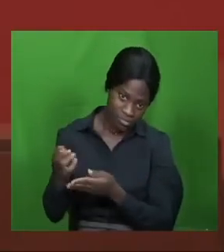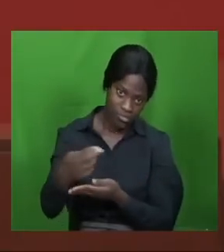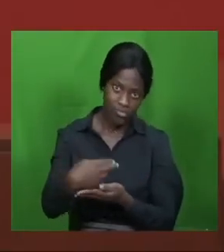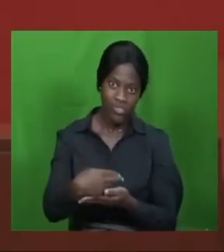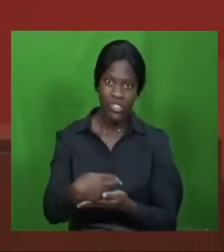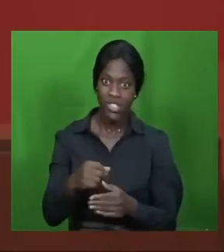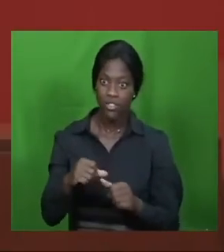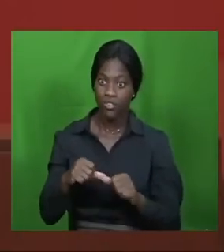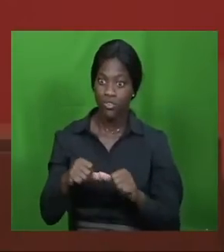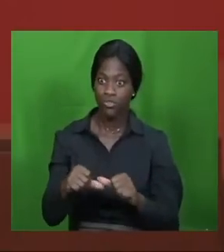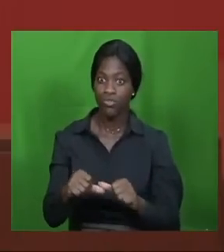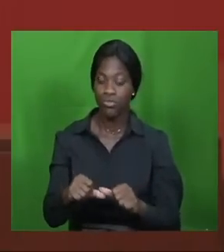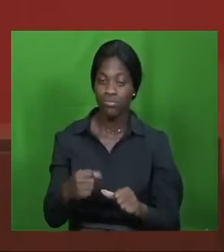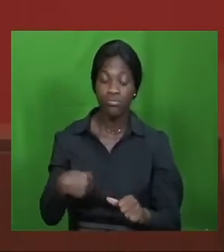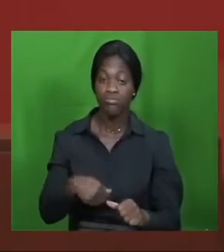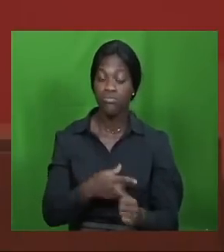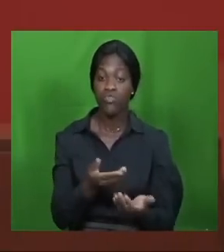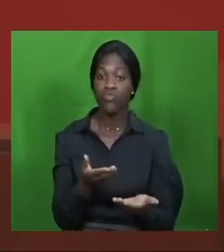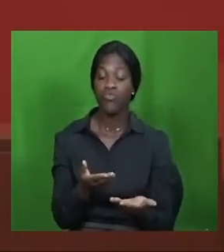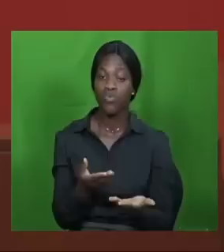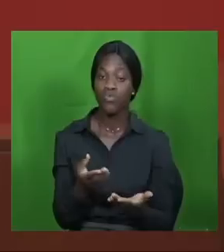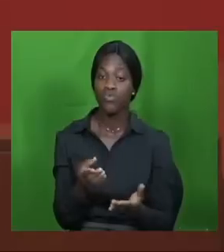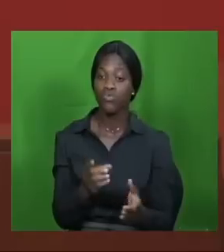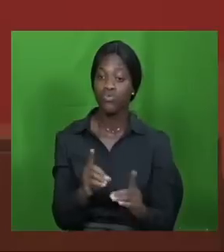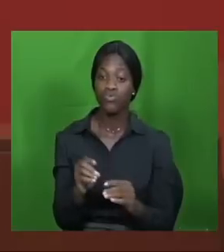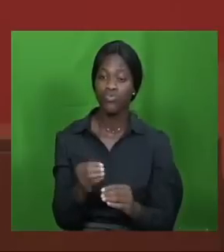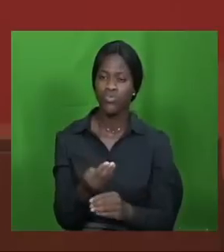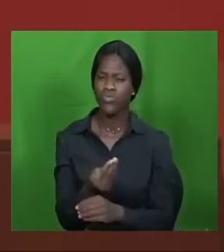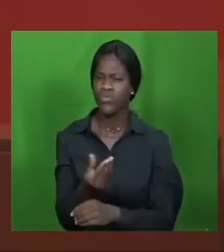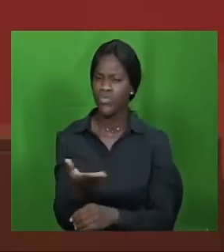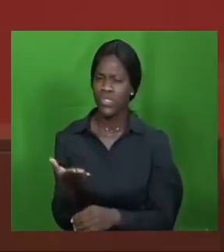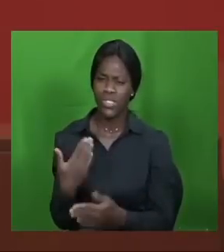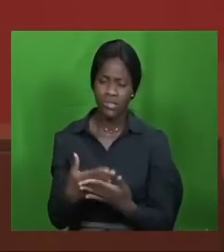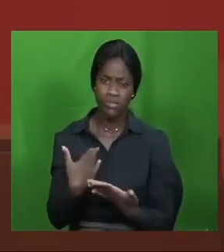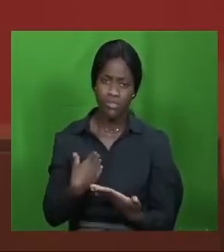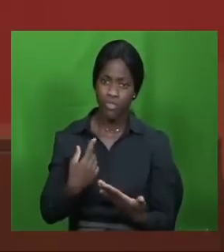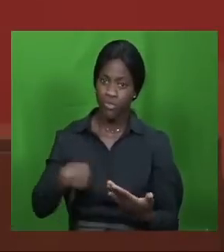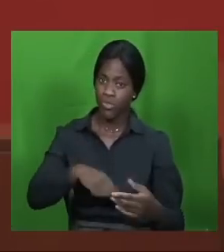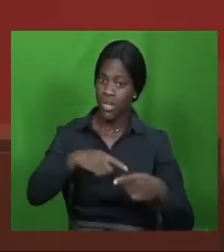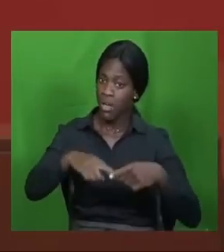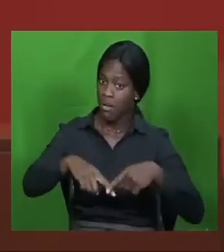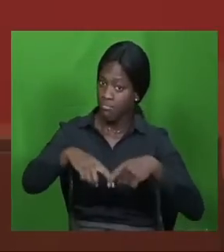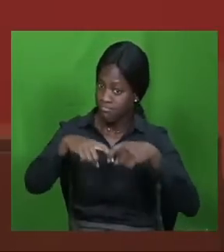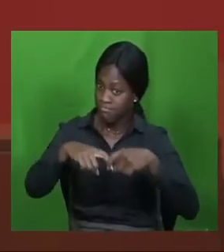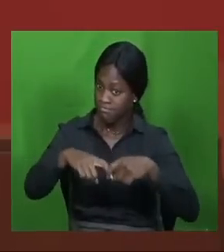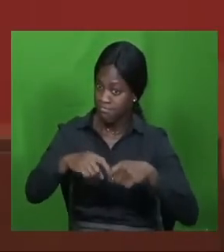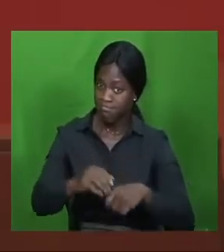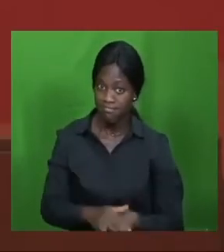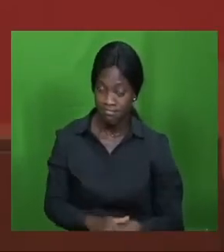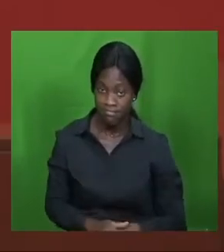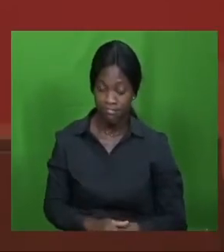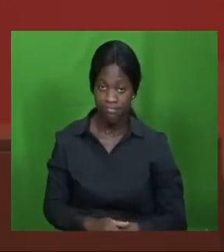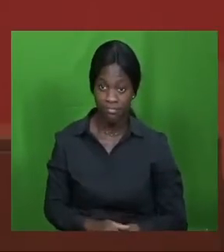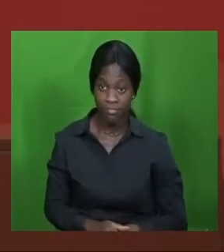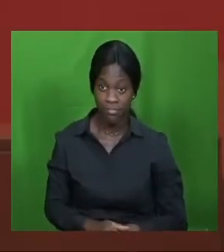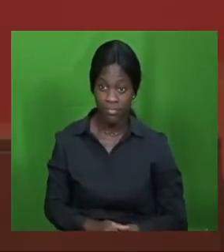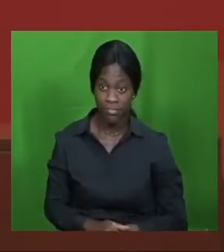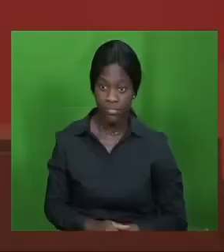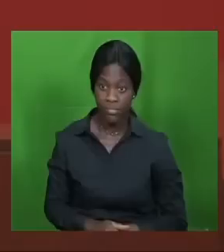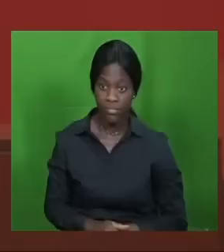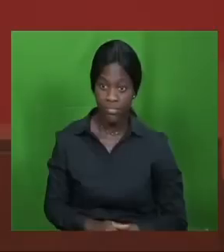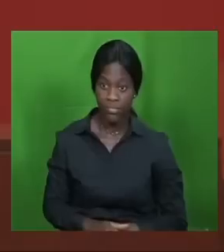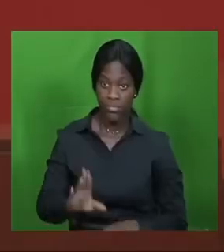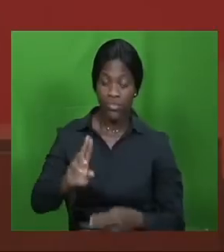So I want us to do a few items before we do so. As for your numbers, I think